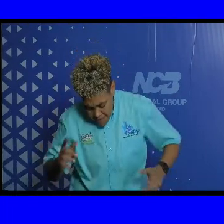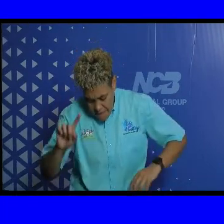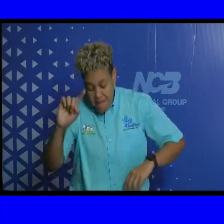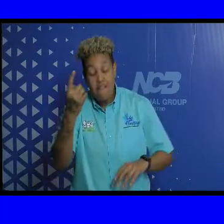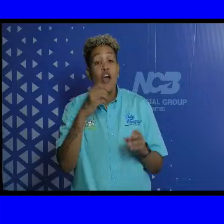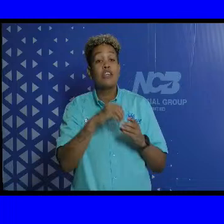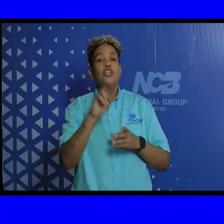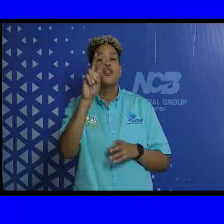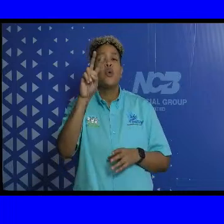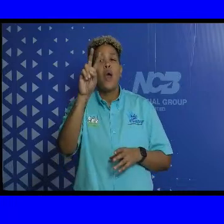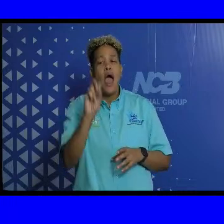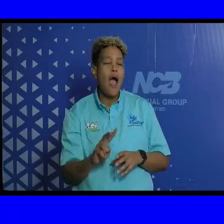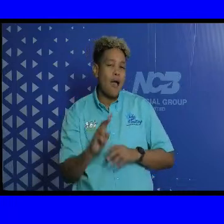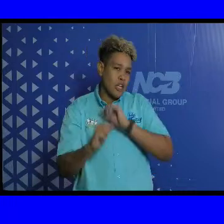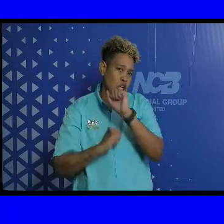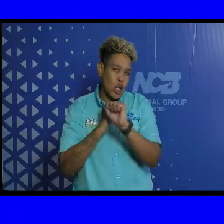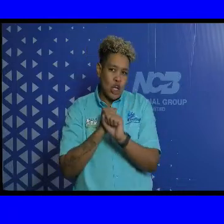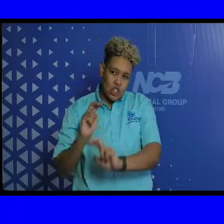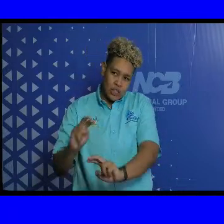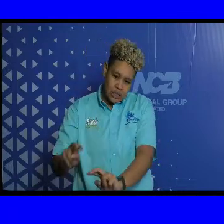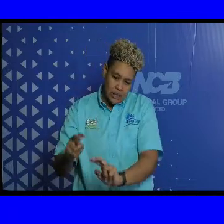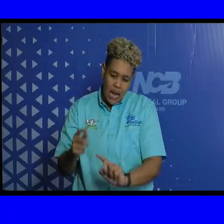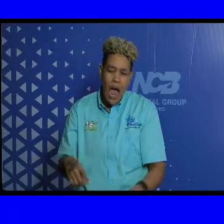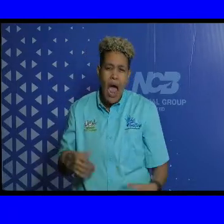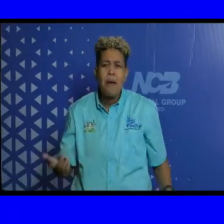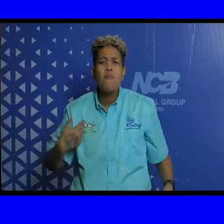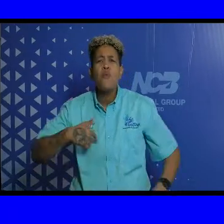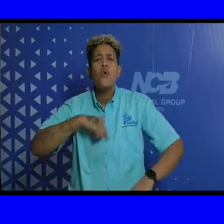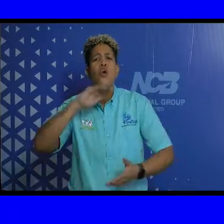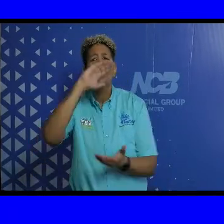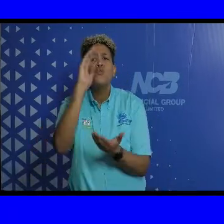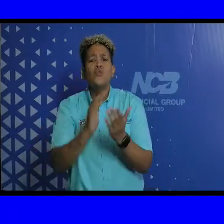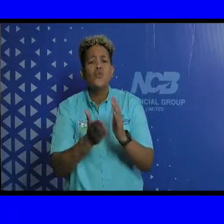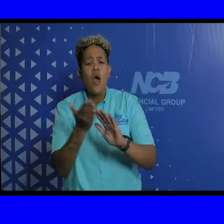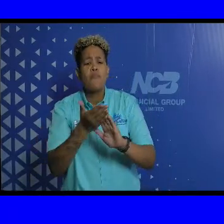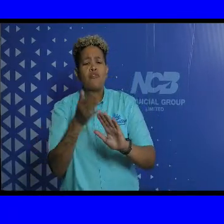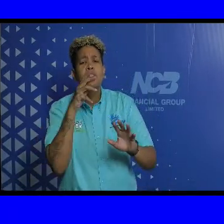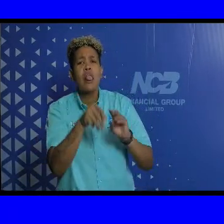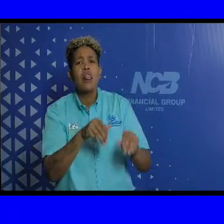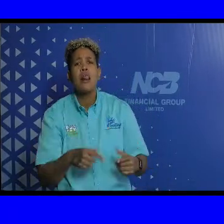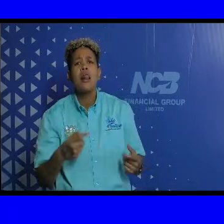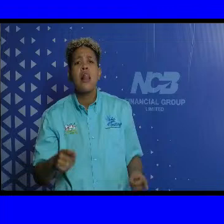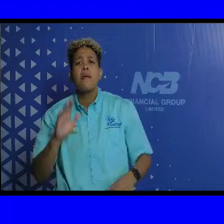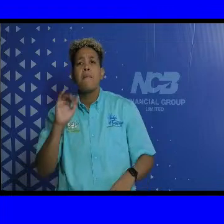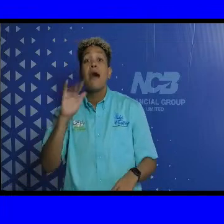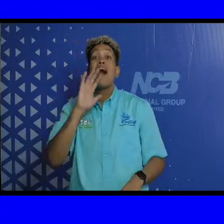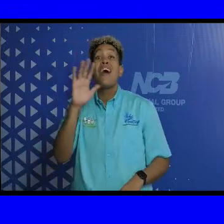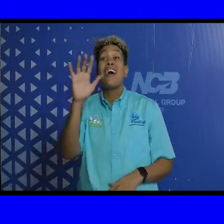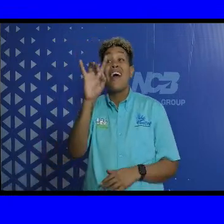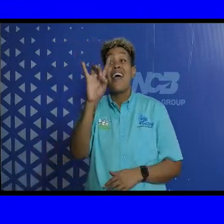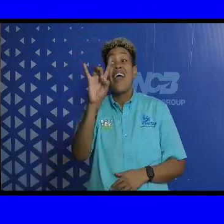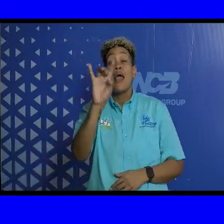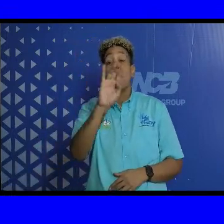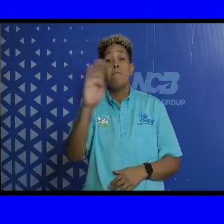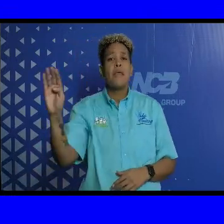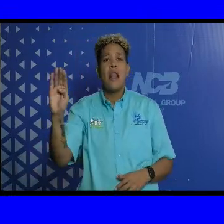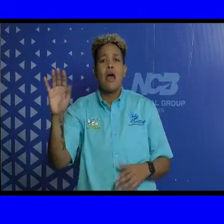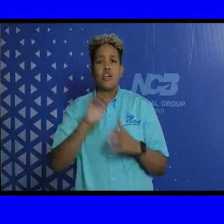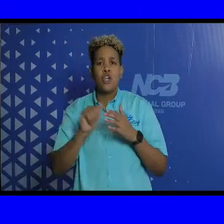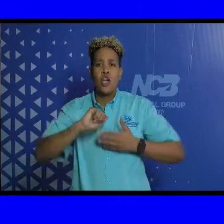First in 2.5 years. We reduced operational expenses by over $8